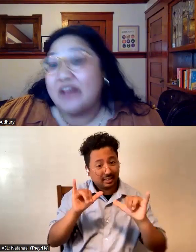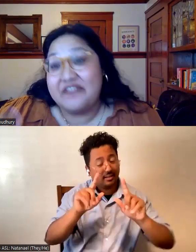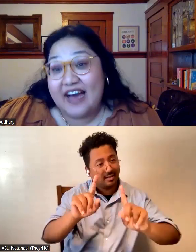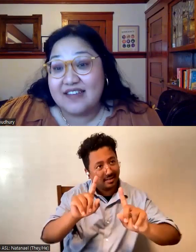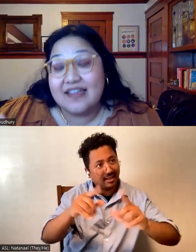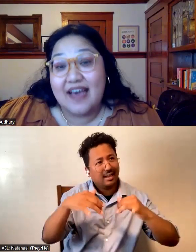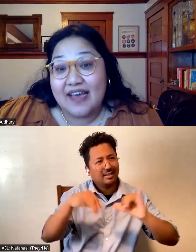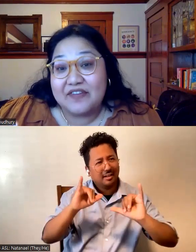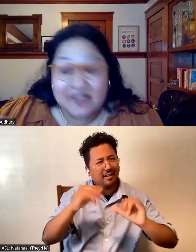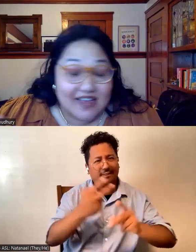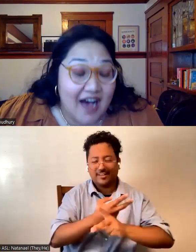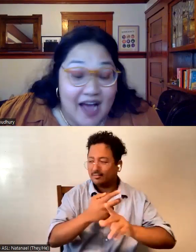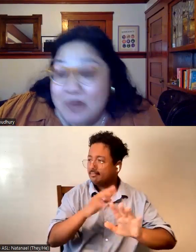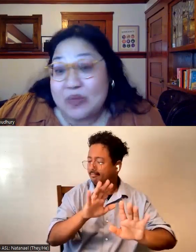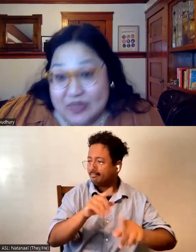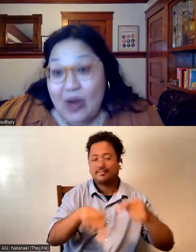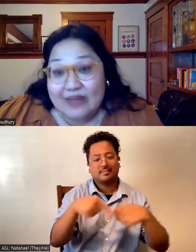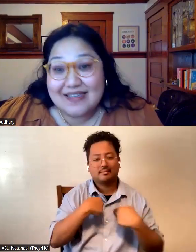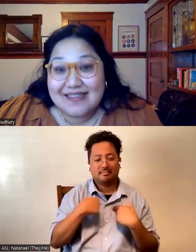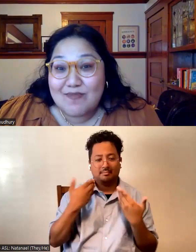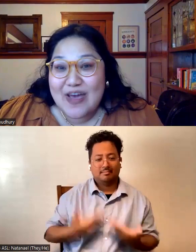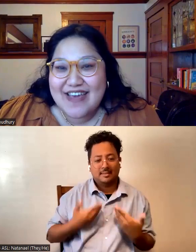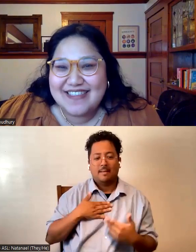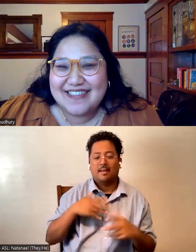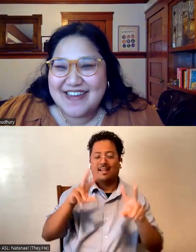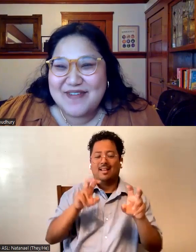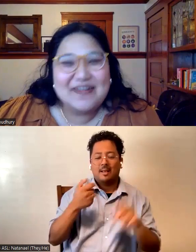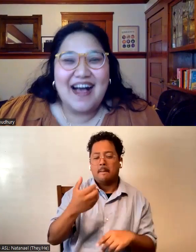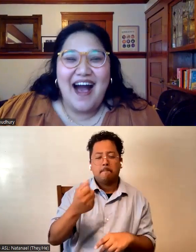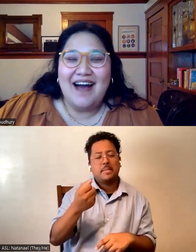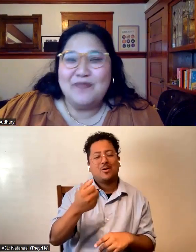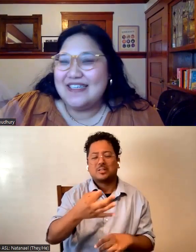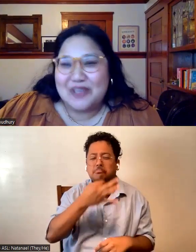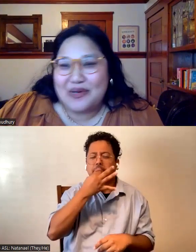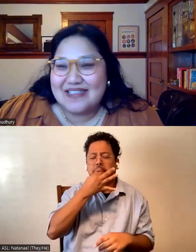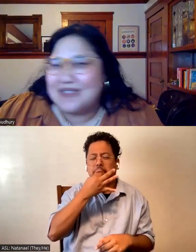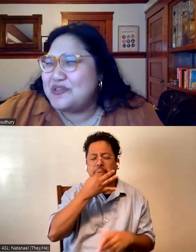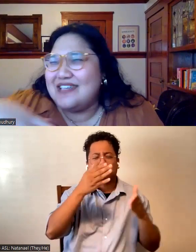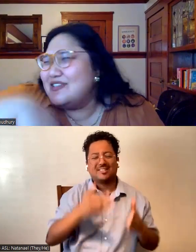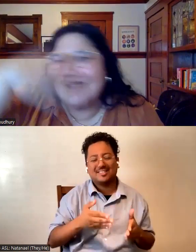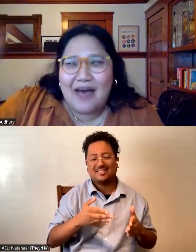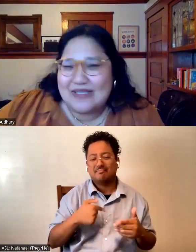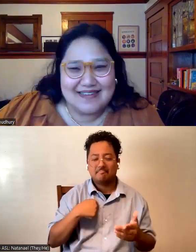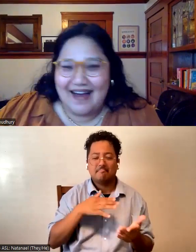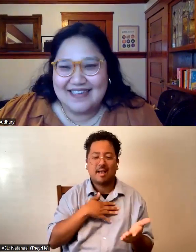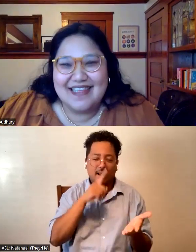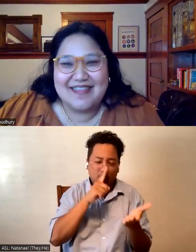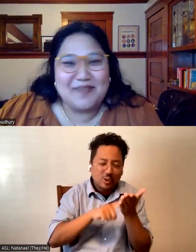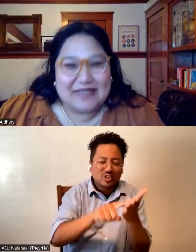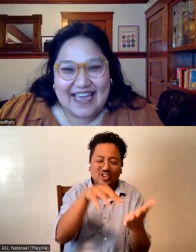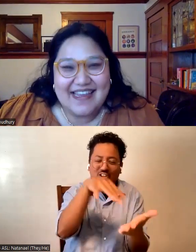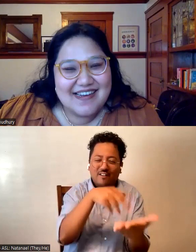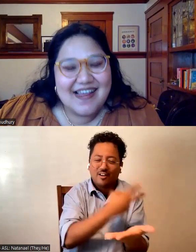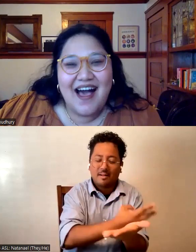reeling about the fact that like I'm a milk scholar in some ways, you know. When I started this dissertation, that was not